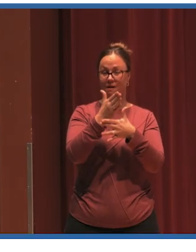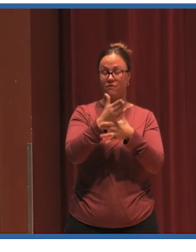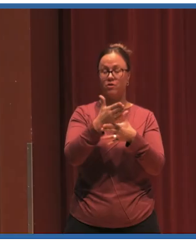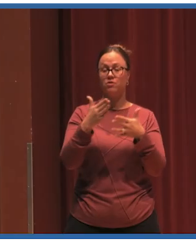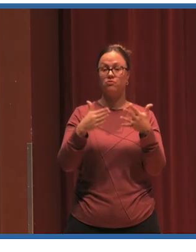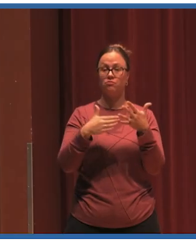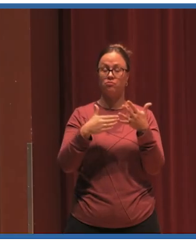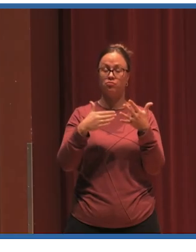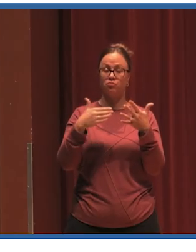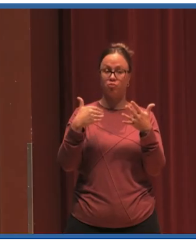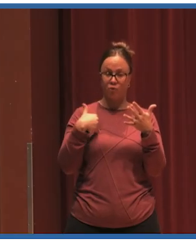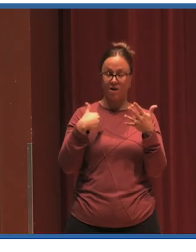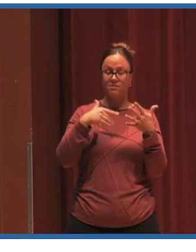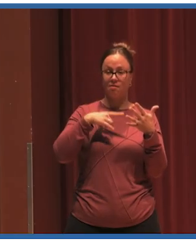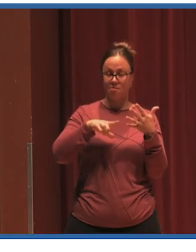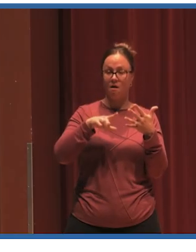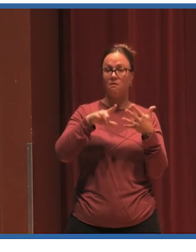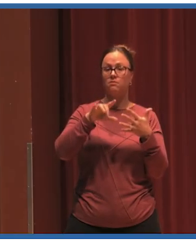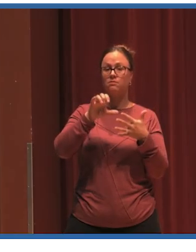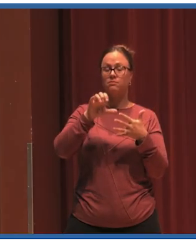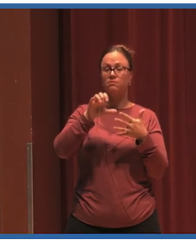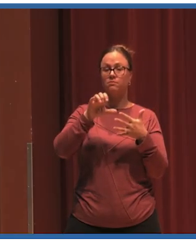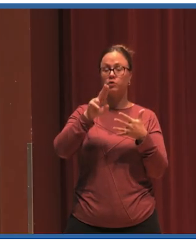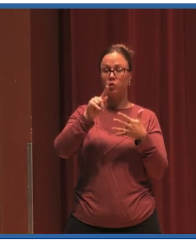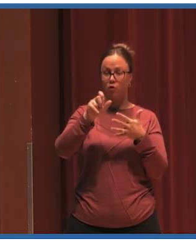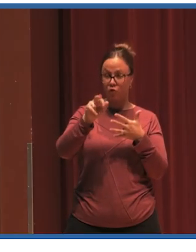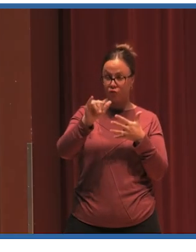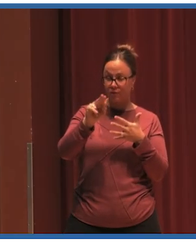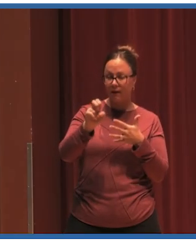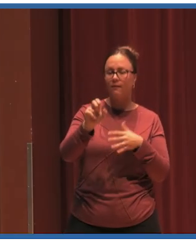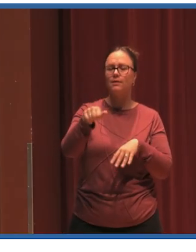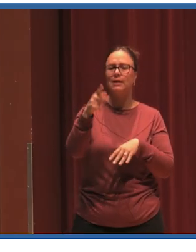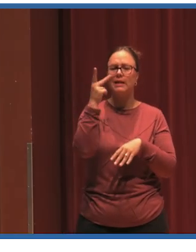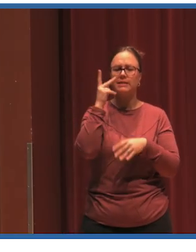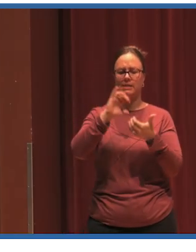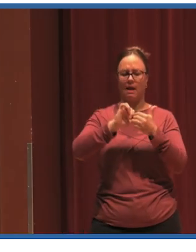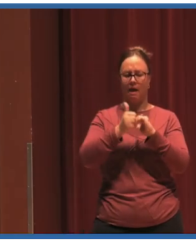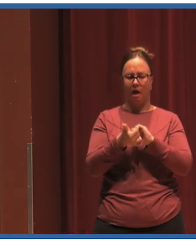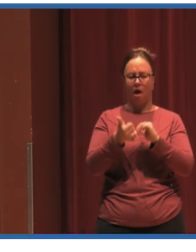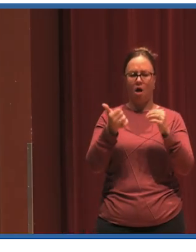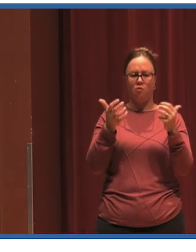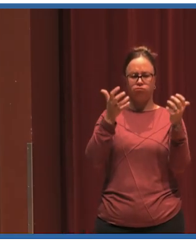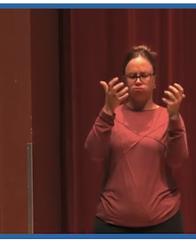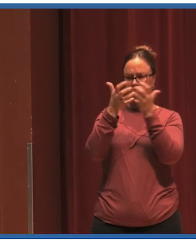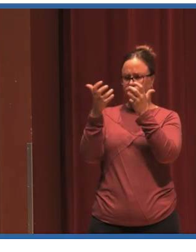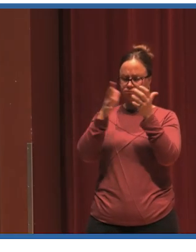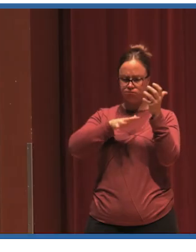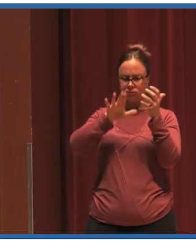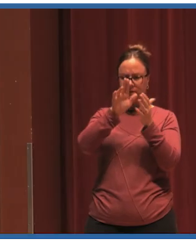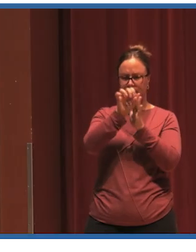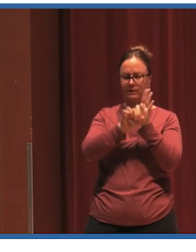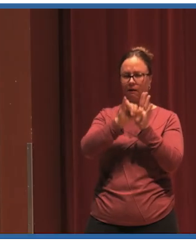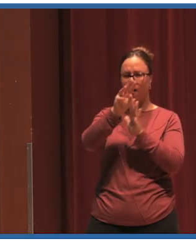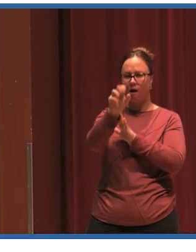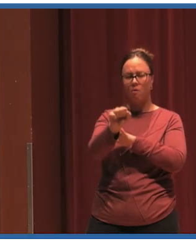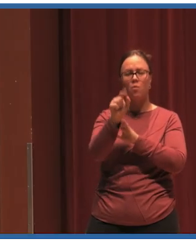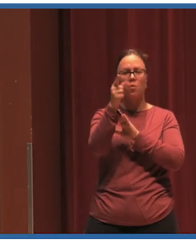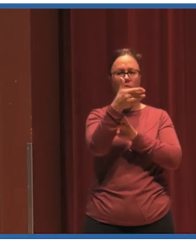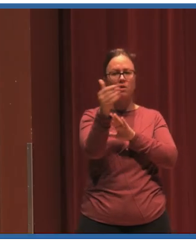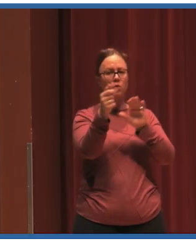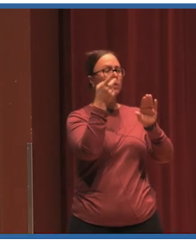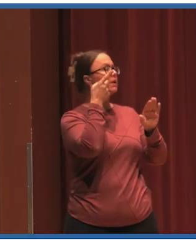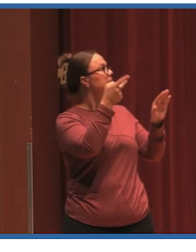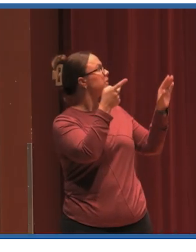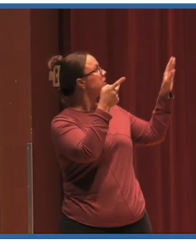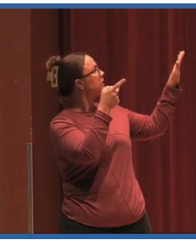and endometrial. And you can see how this ranks throughout the state of Iowa. One thing that I will highlight, you can see the